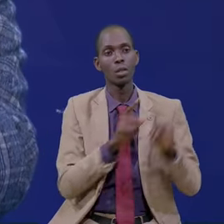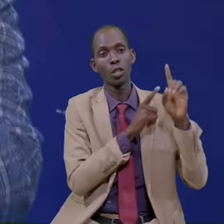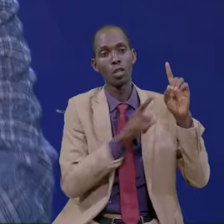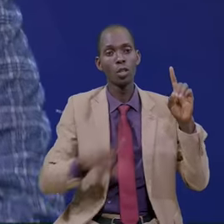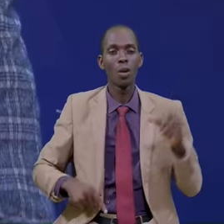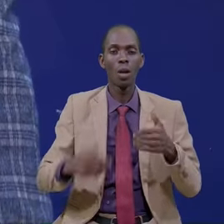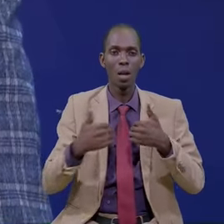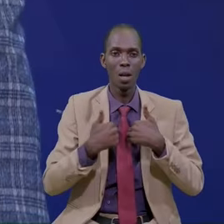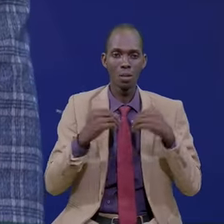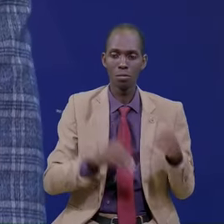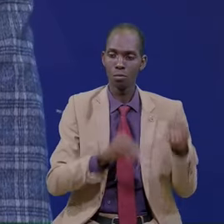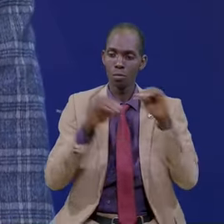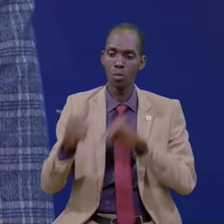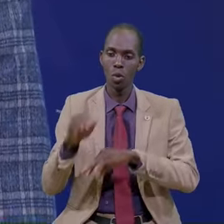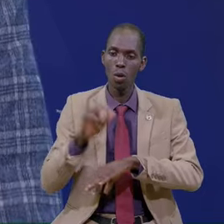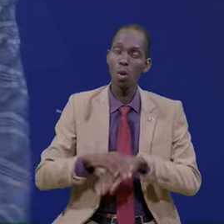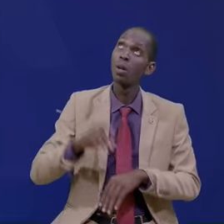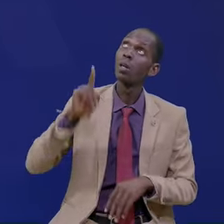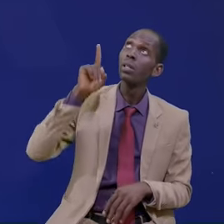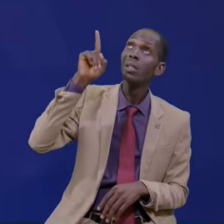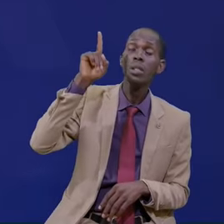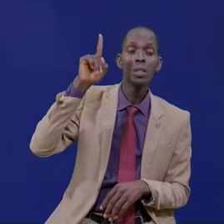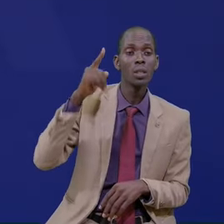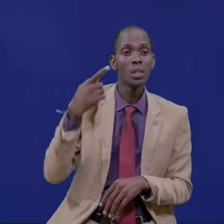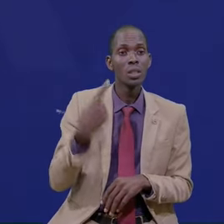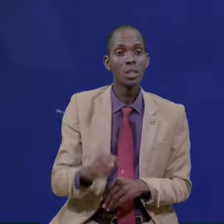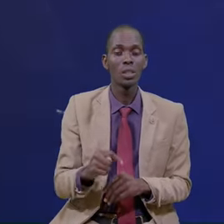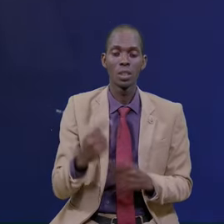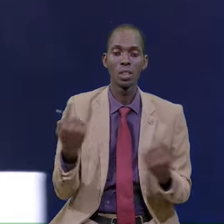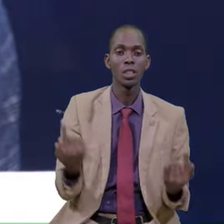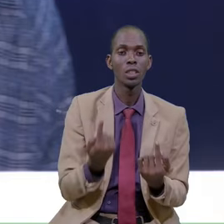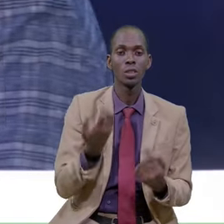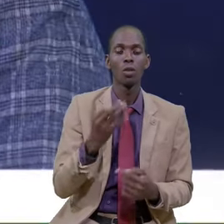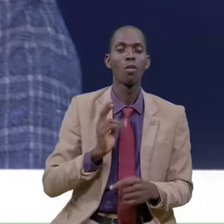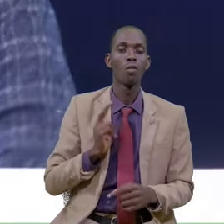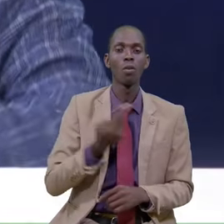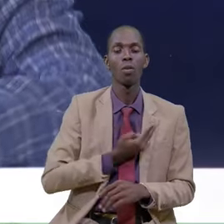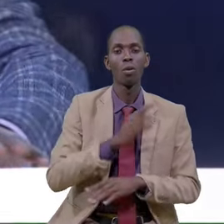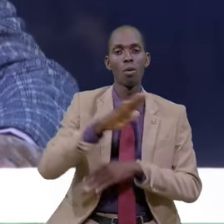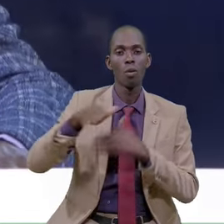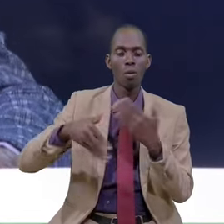has LA on him iniquity of us